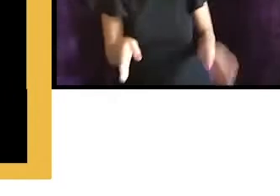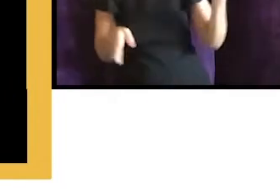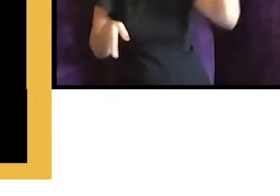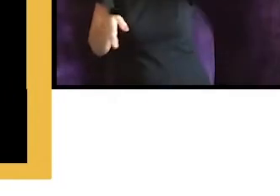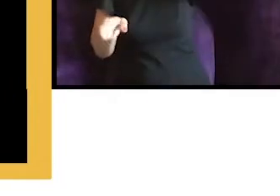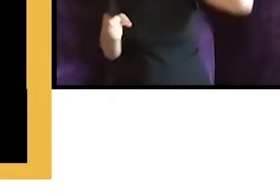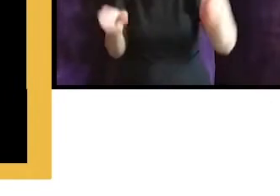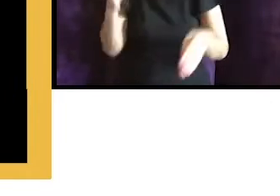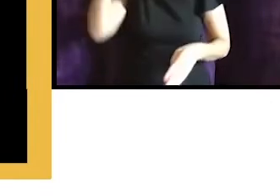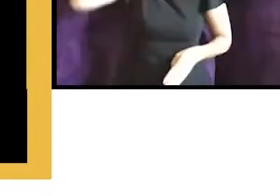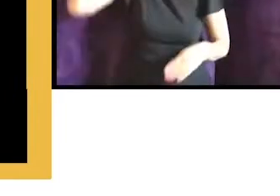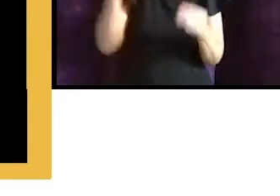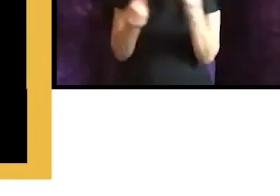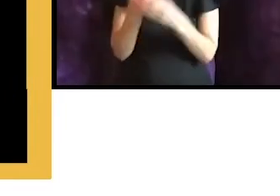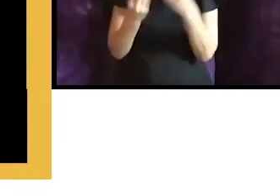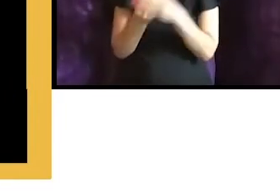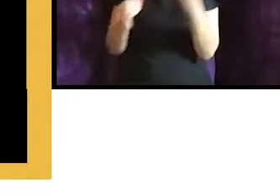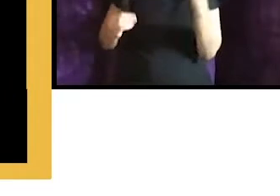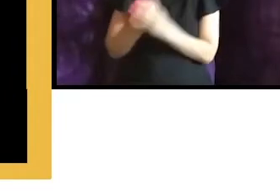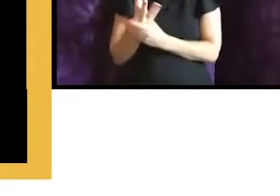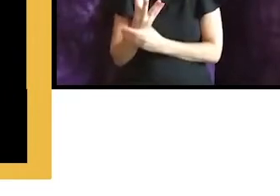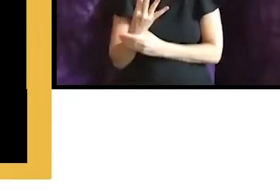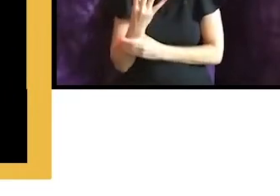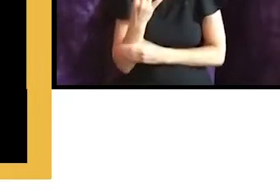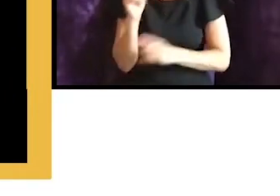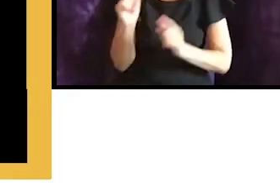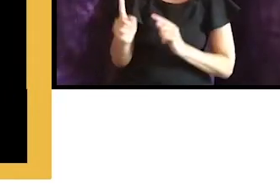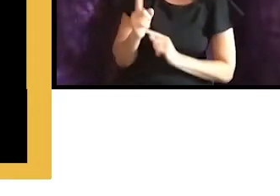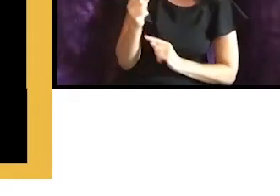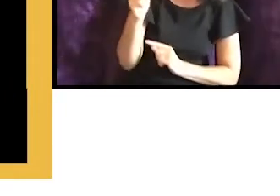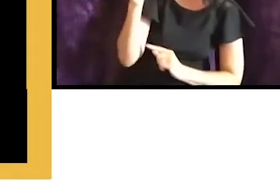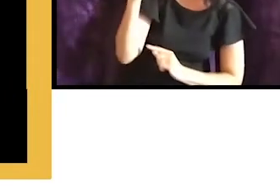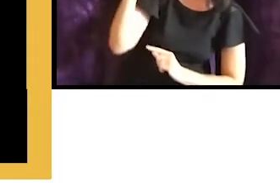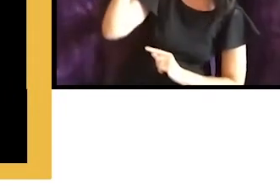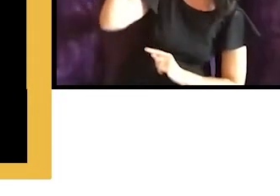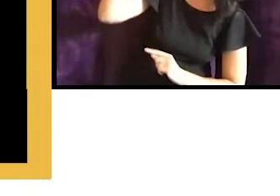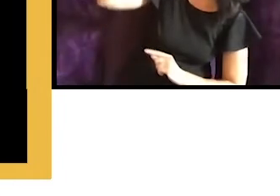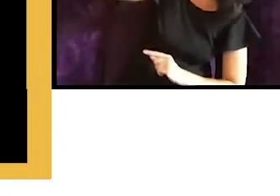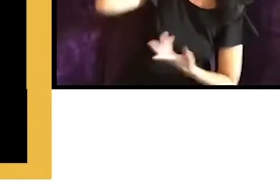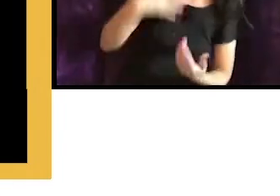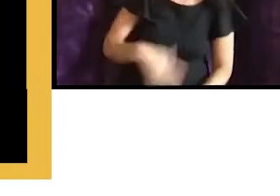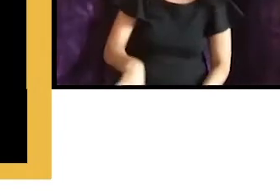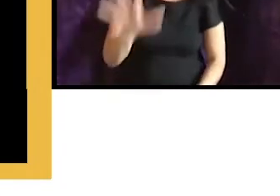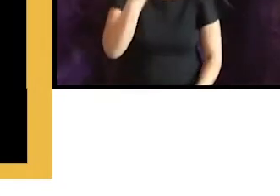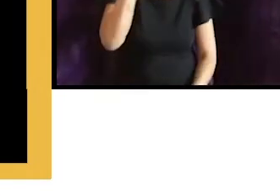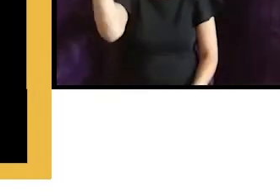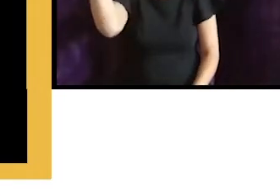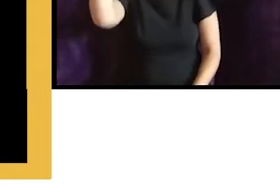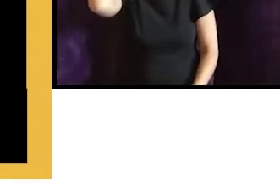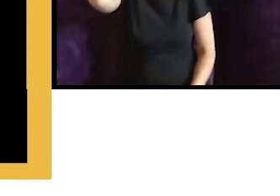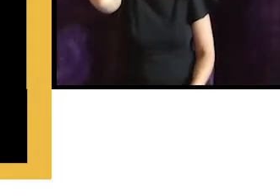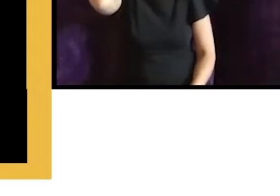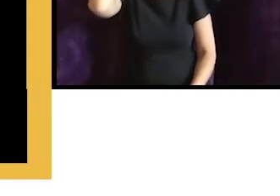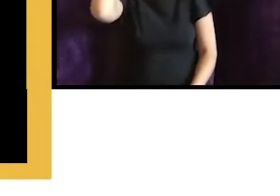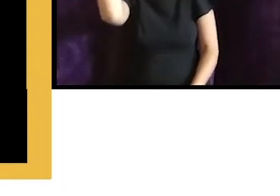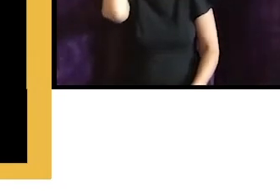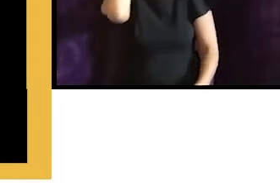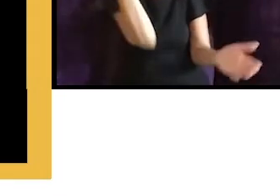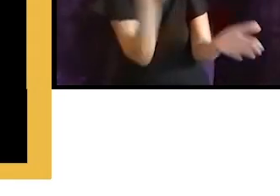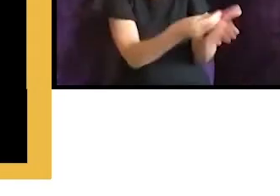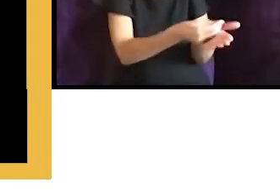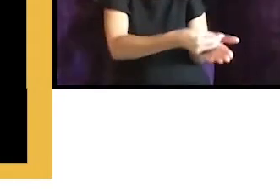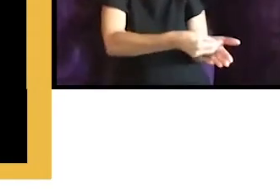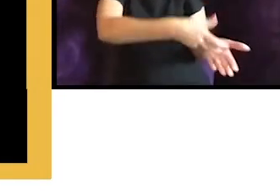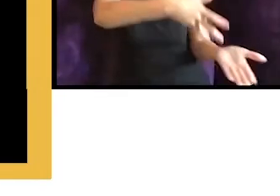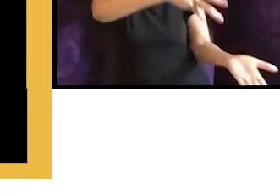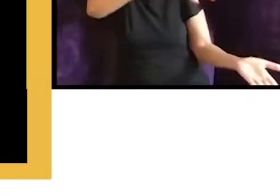Fish are jumping, and the cotton is high. Oh,